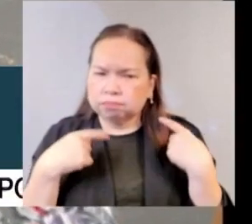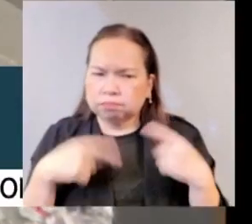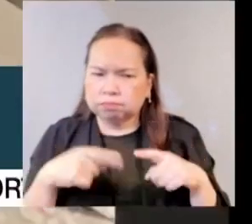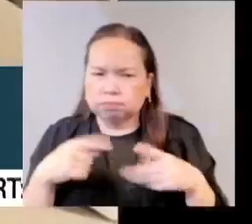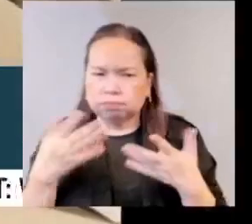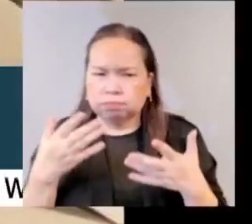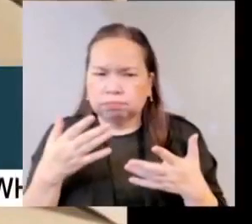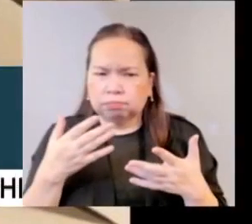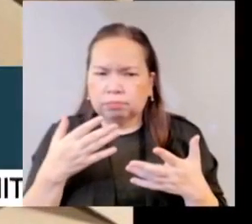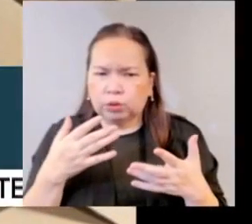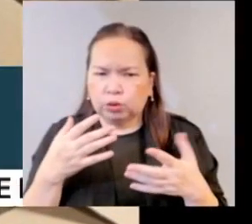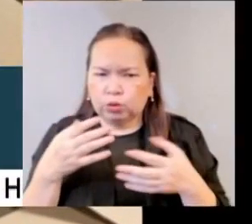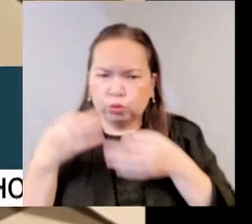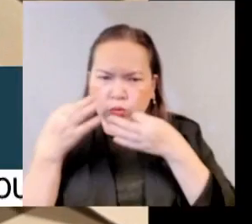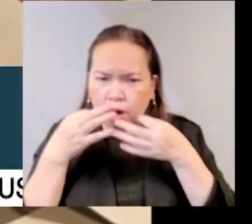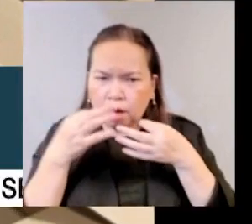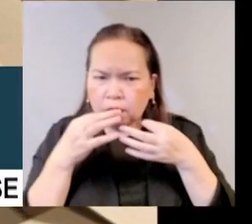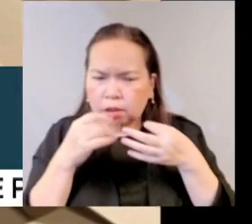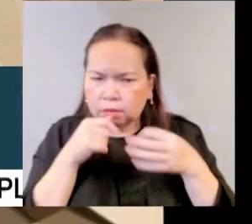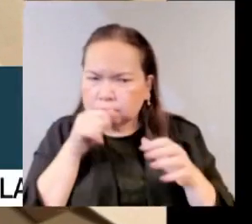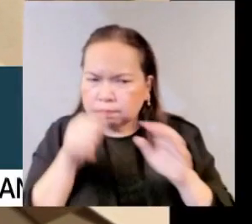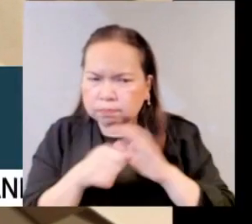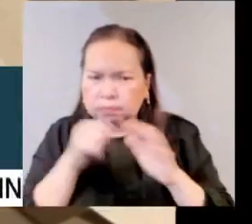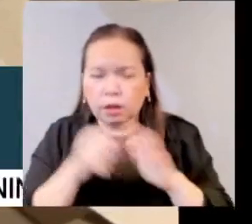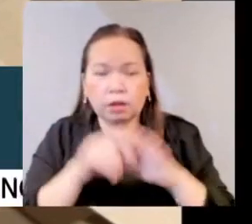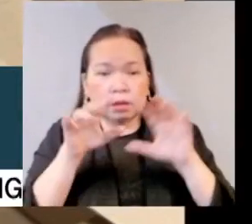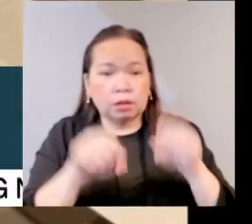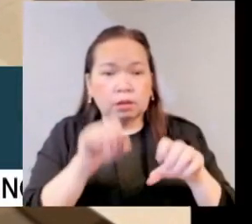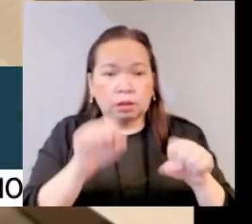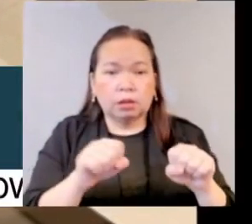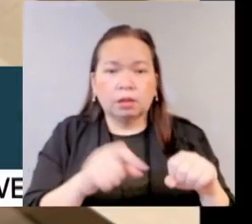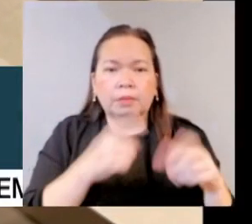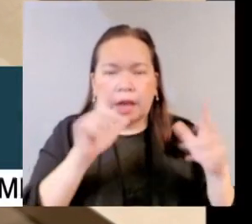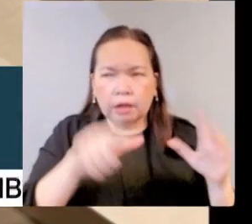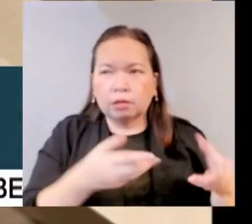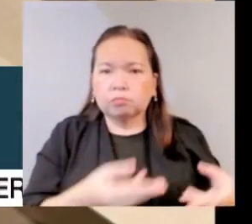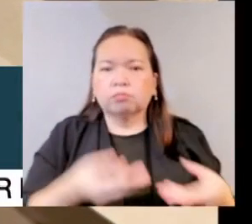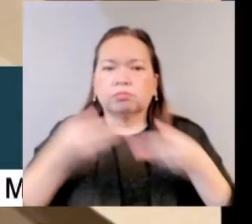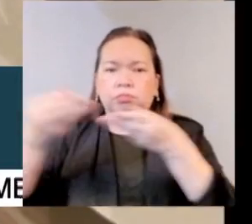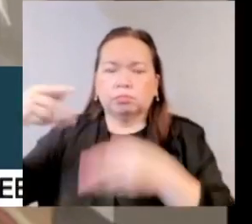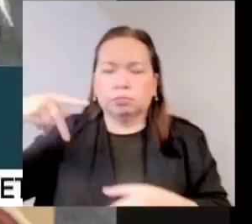the Pideat Crime Laboratory for laboratory examination. Investigation is still